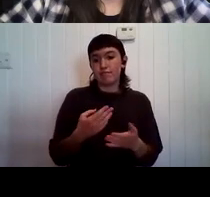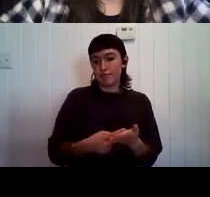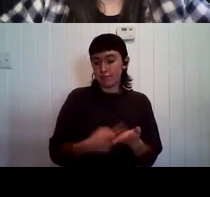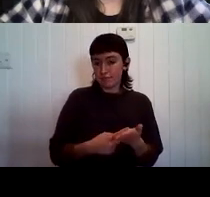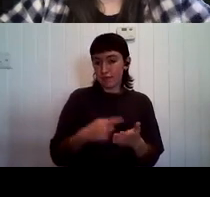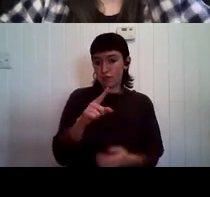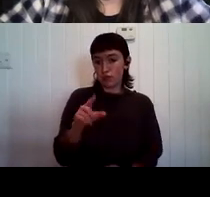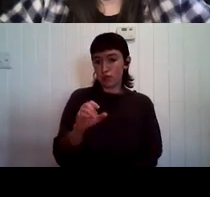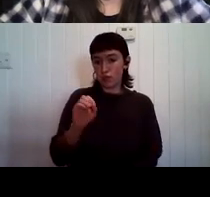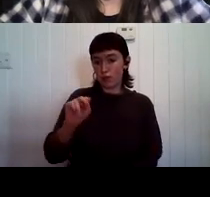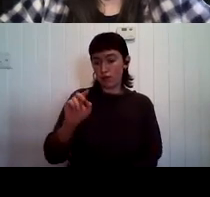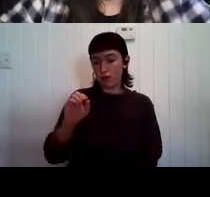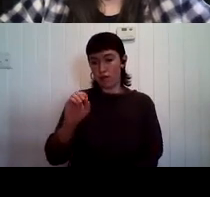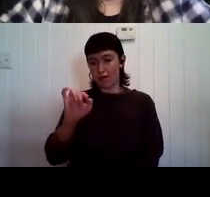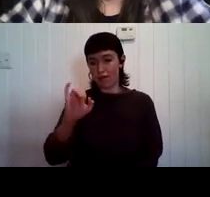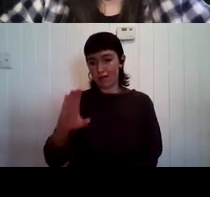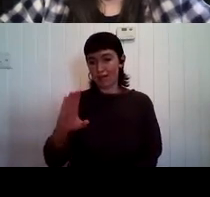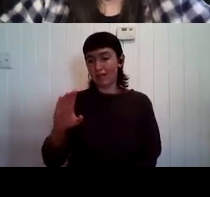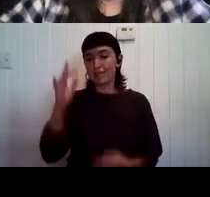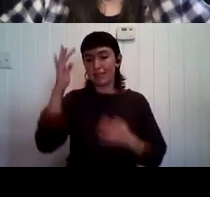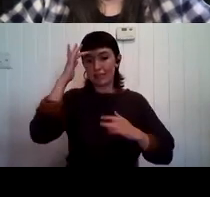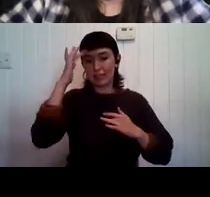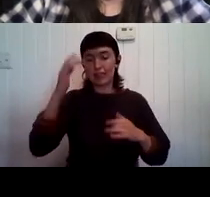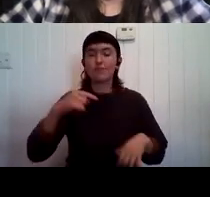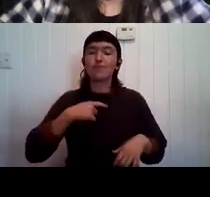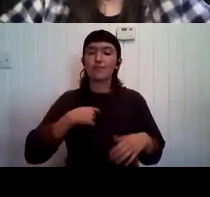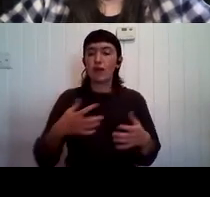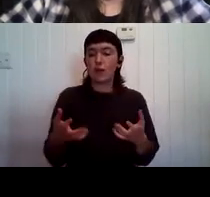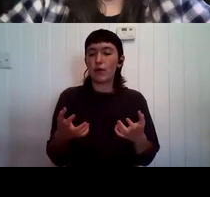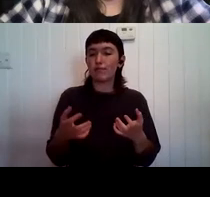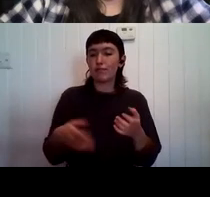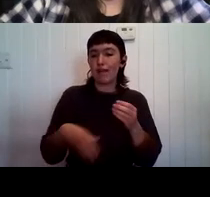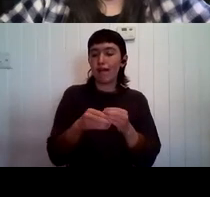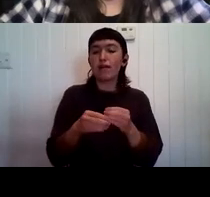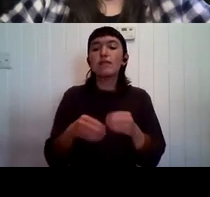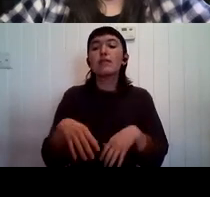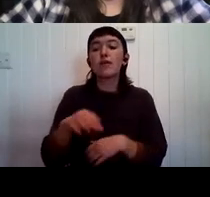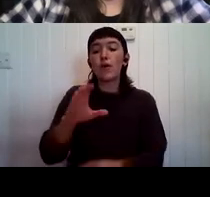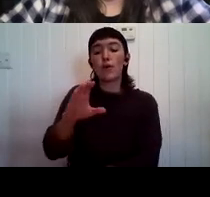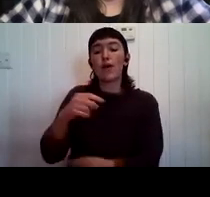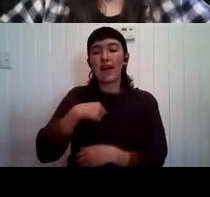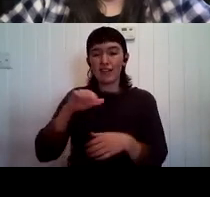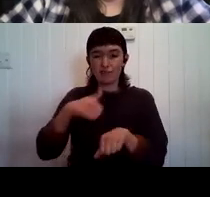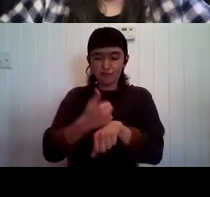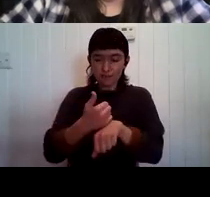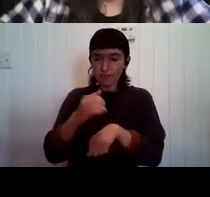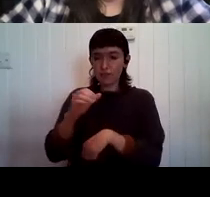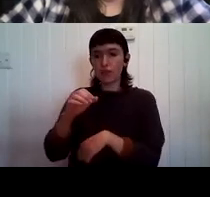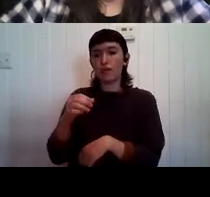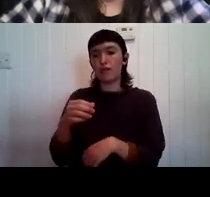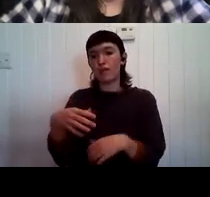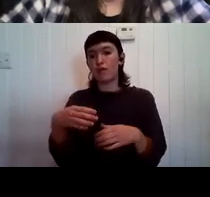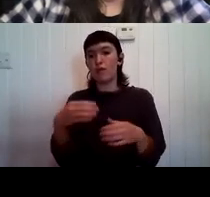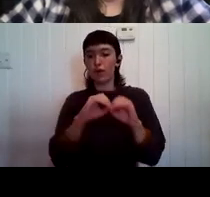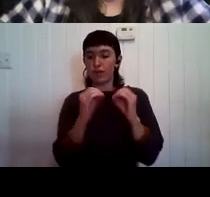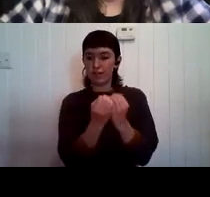I'll just briefly say that I started an organization called OneHealth Lessons. And we at OneHealth Lessons teach